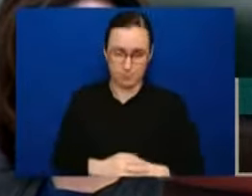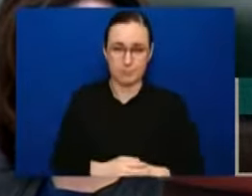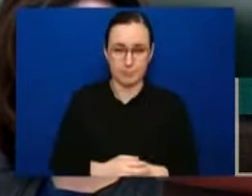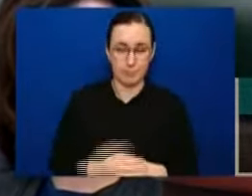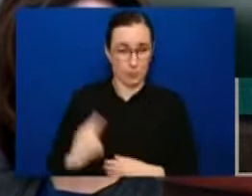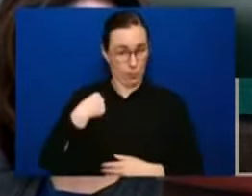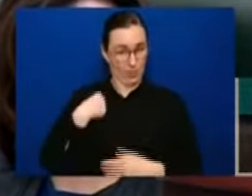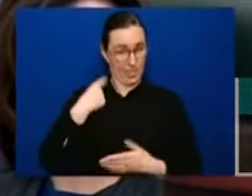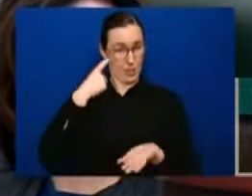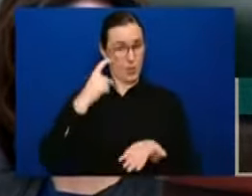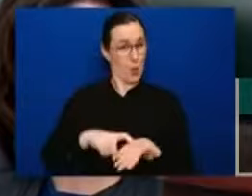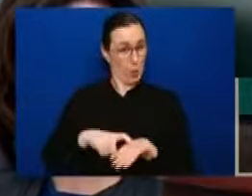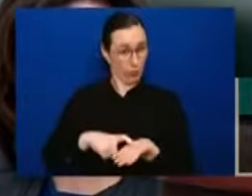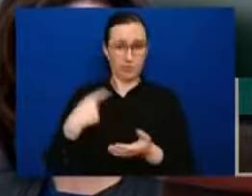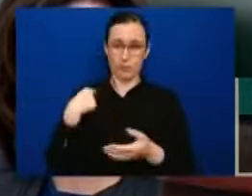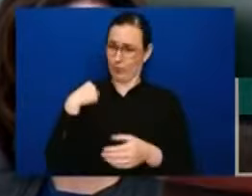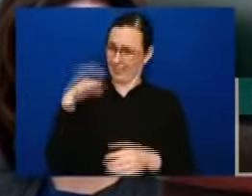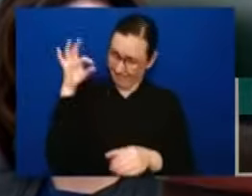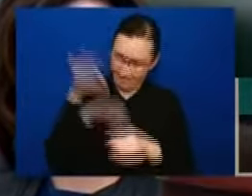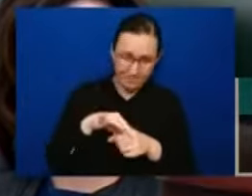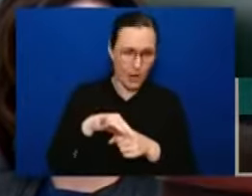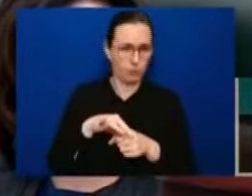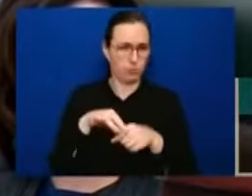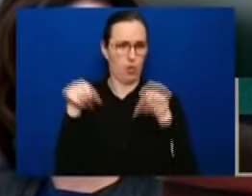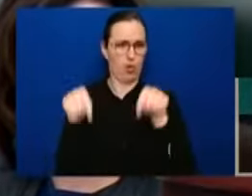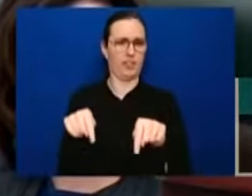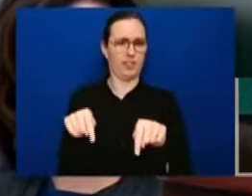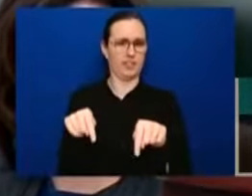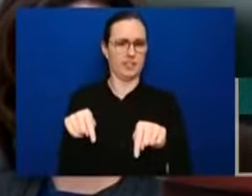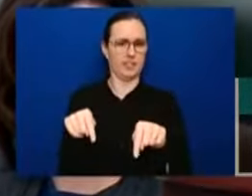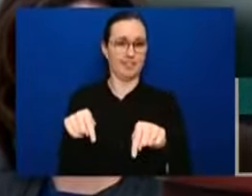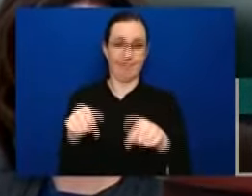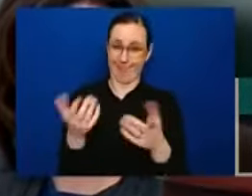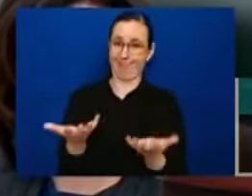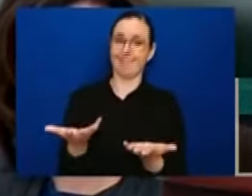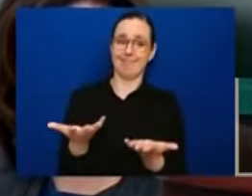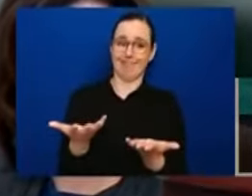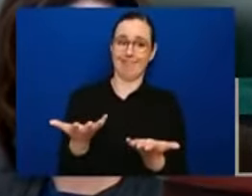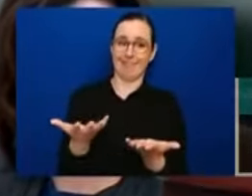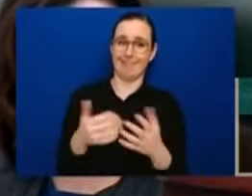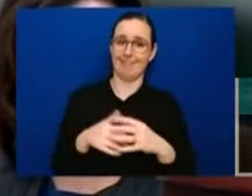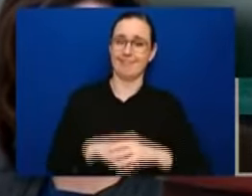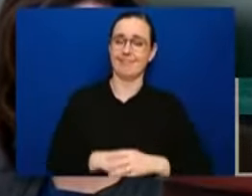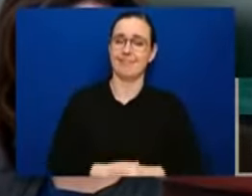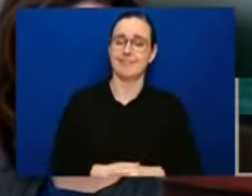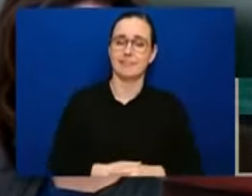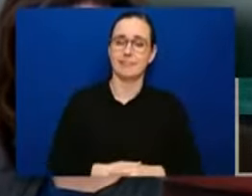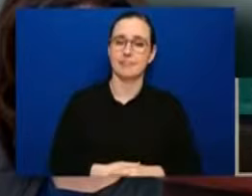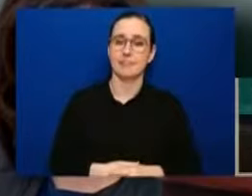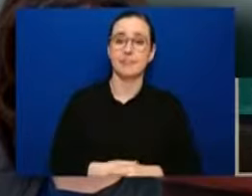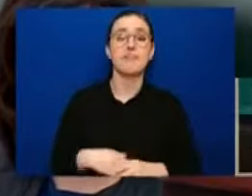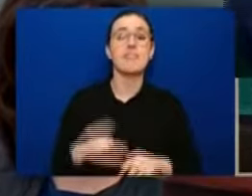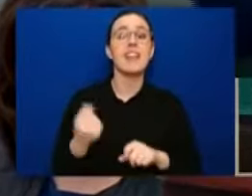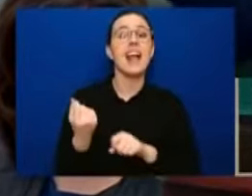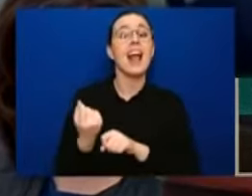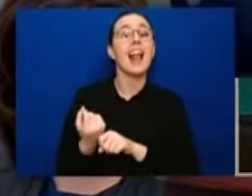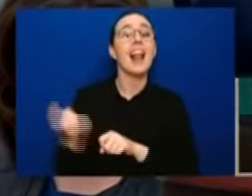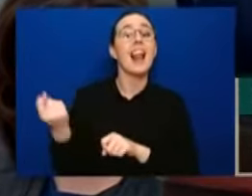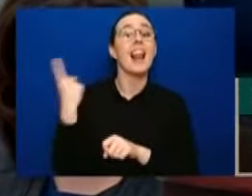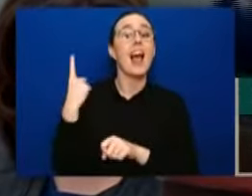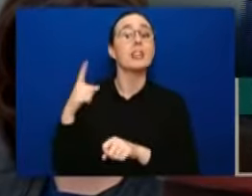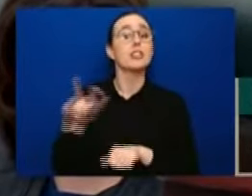the third quarter of 2021, Alberta led all provinces in interprovincial in-migration, attracted to